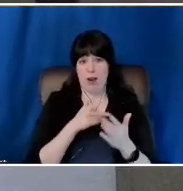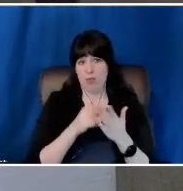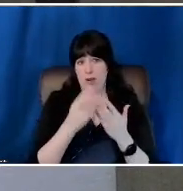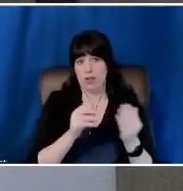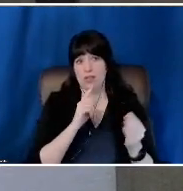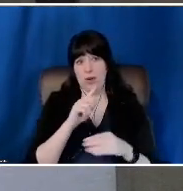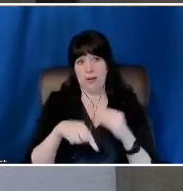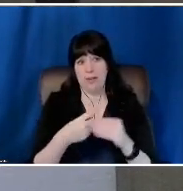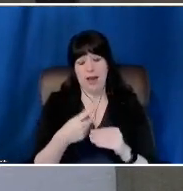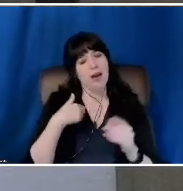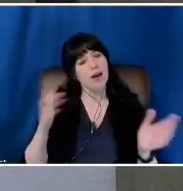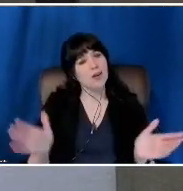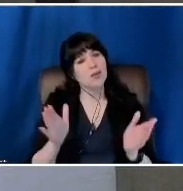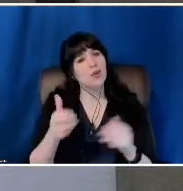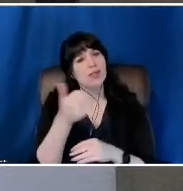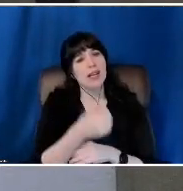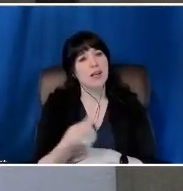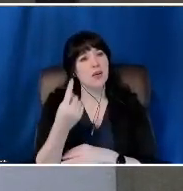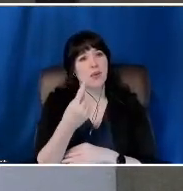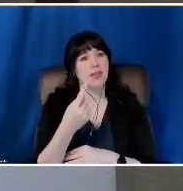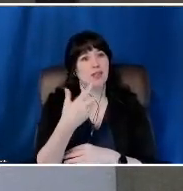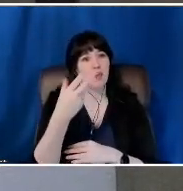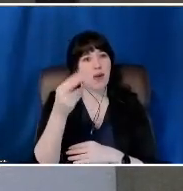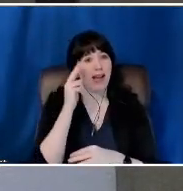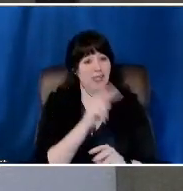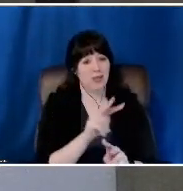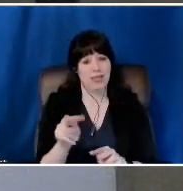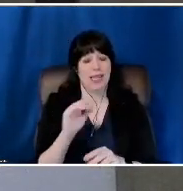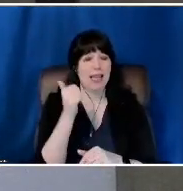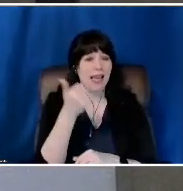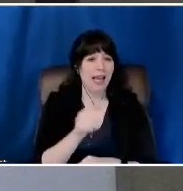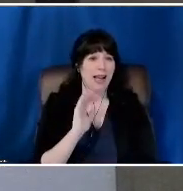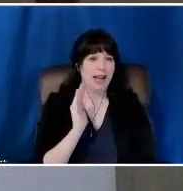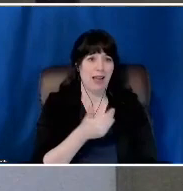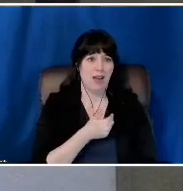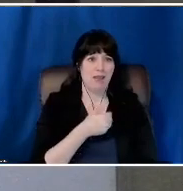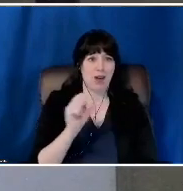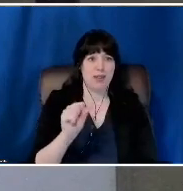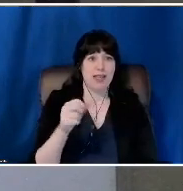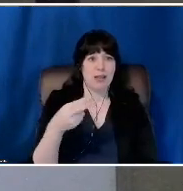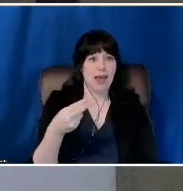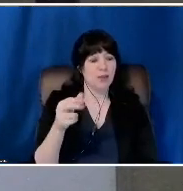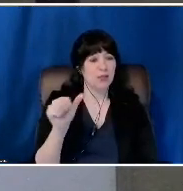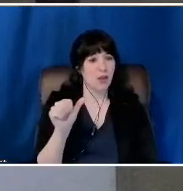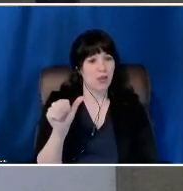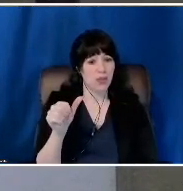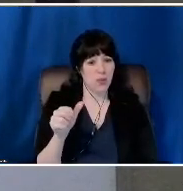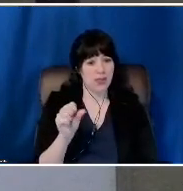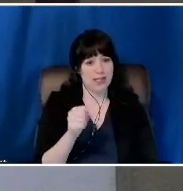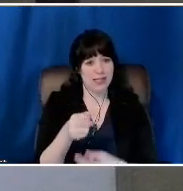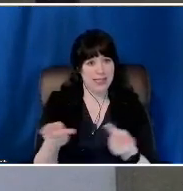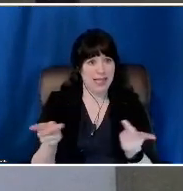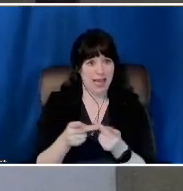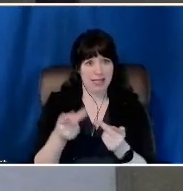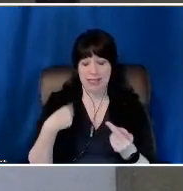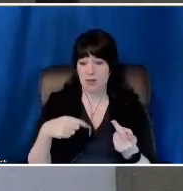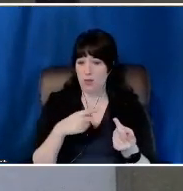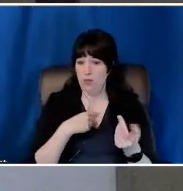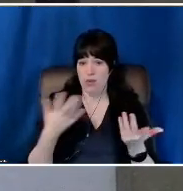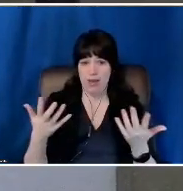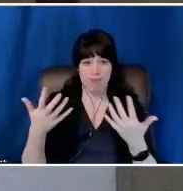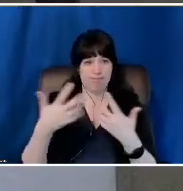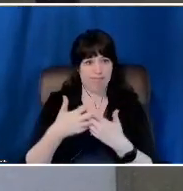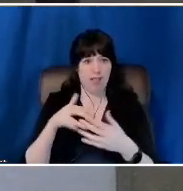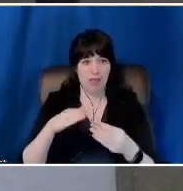I would encourage anybody to go out and see any of our Salem Housing Authority sites. We blend in completely with the